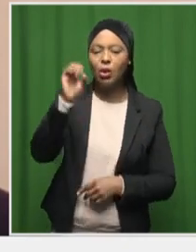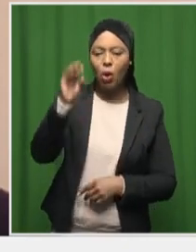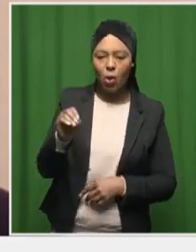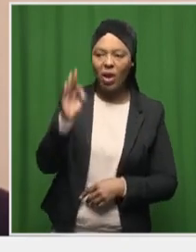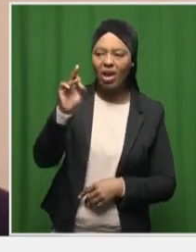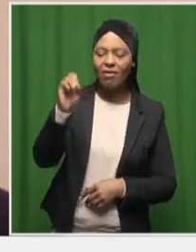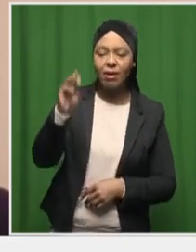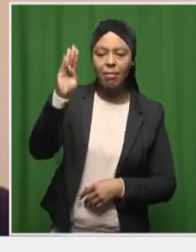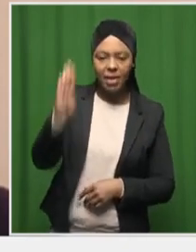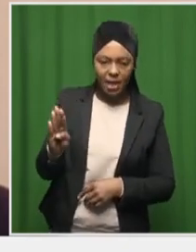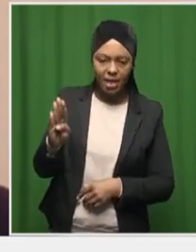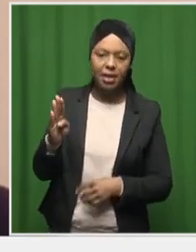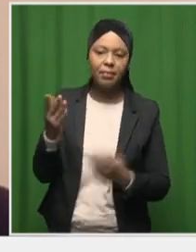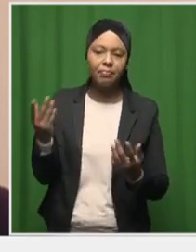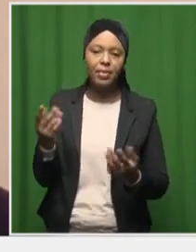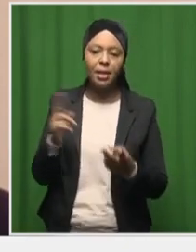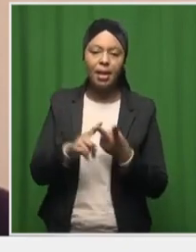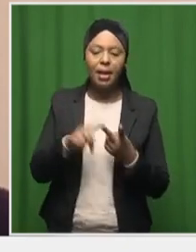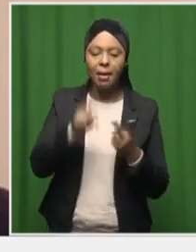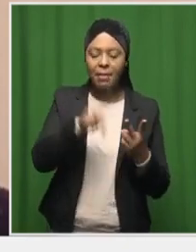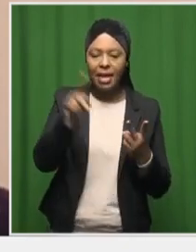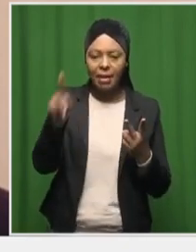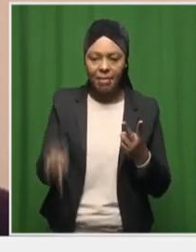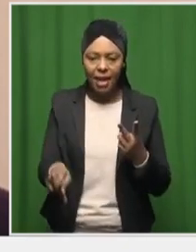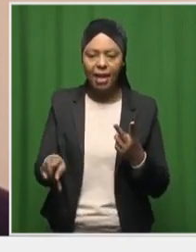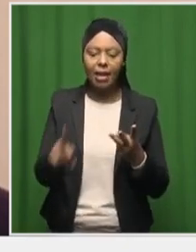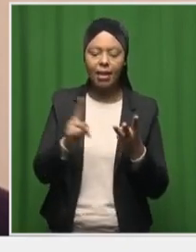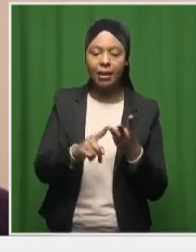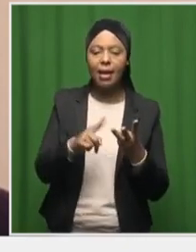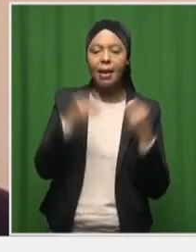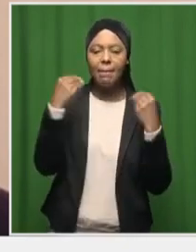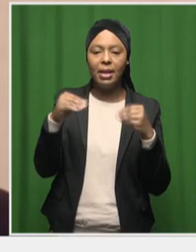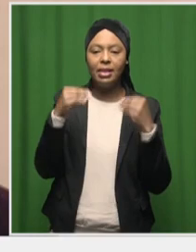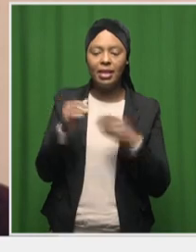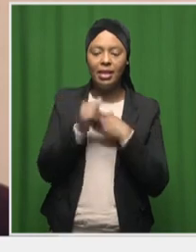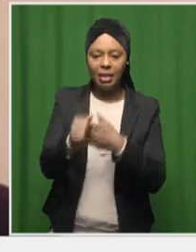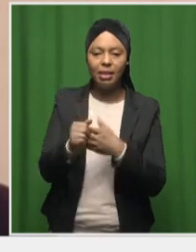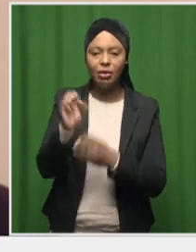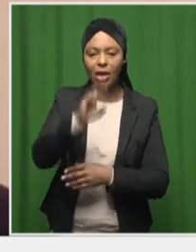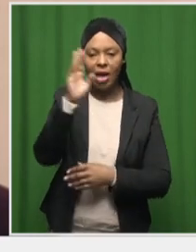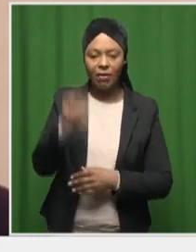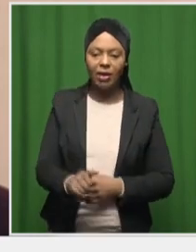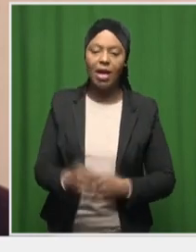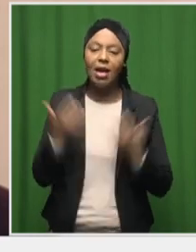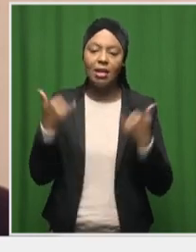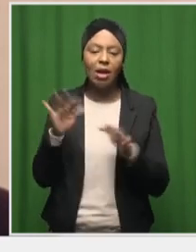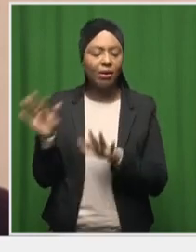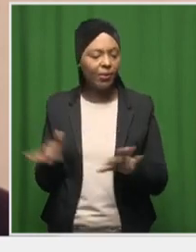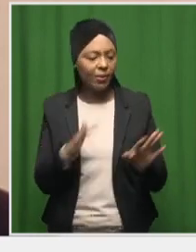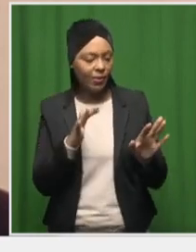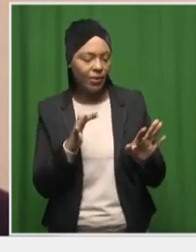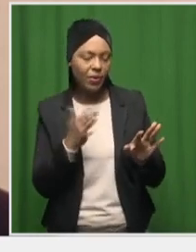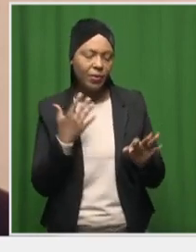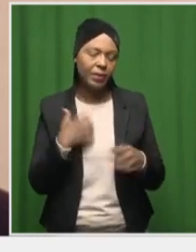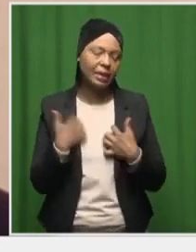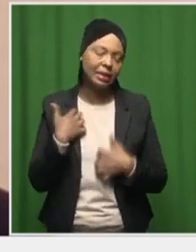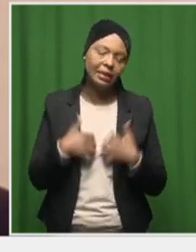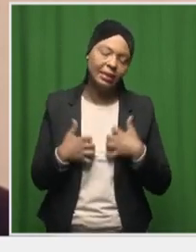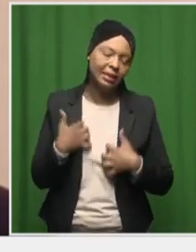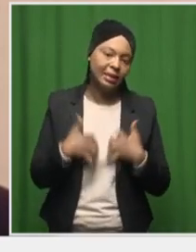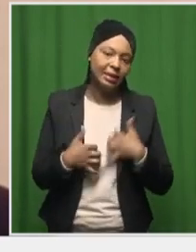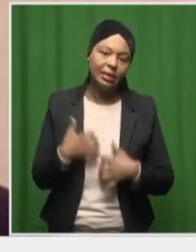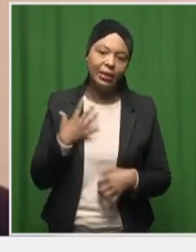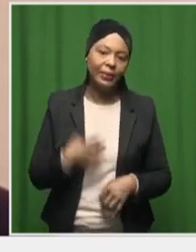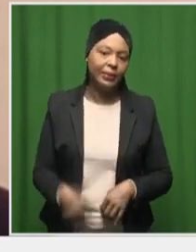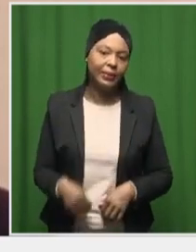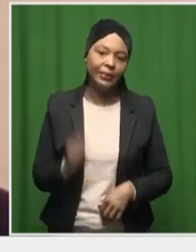chairman of Pick and Pay, Business Leadership South Africa. They are getting desperate, because